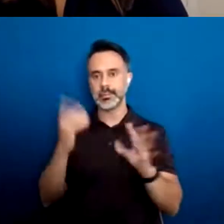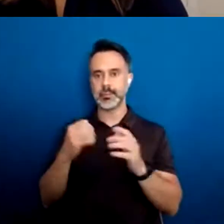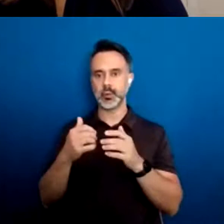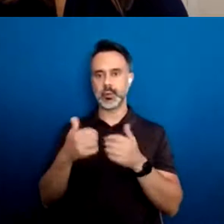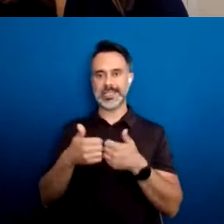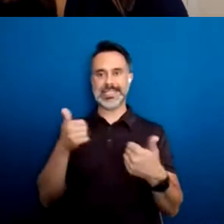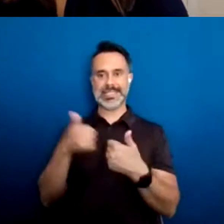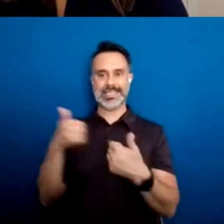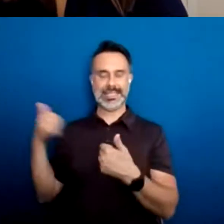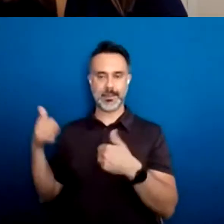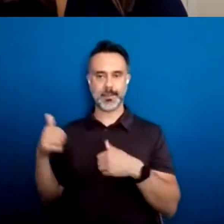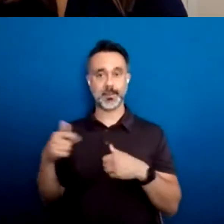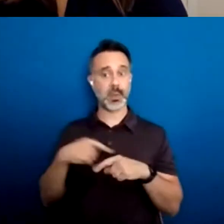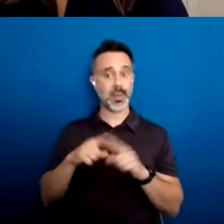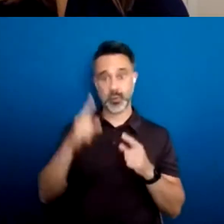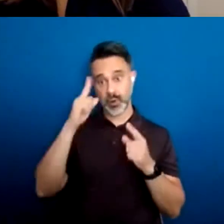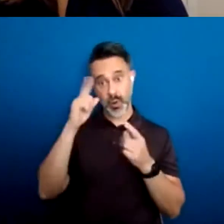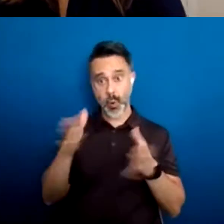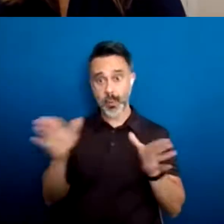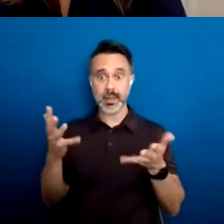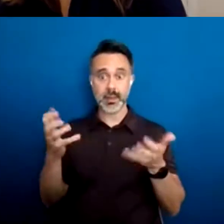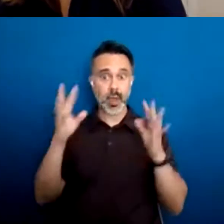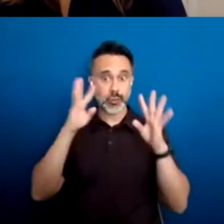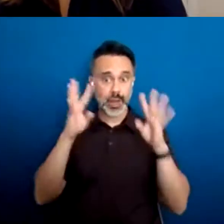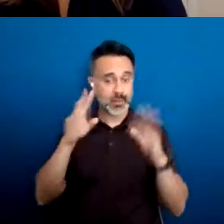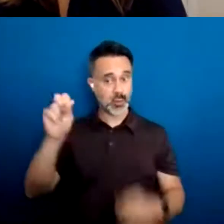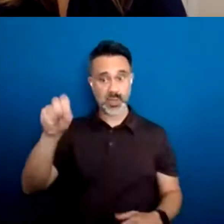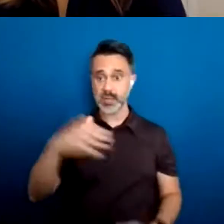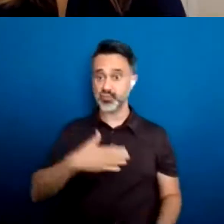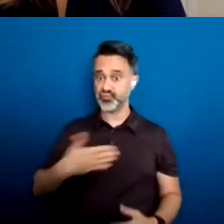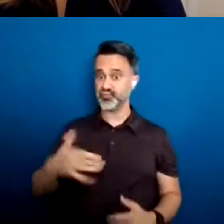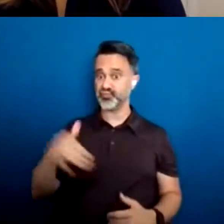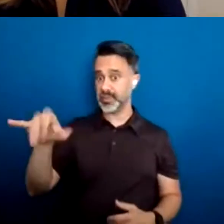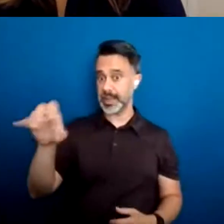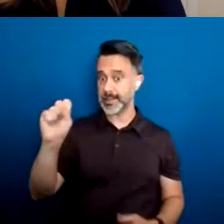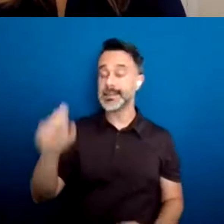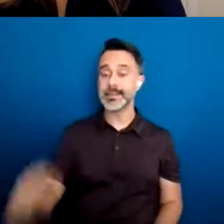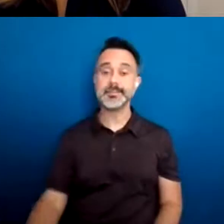we're open. We want to be creative. So yes, we would do that. And we'll continue to go to places like that.